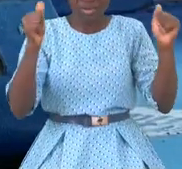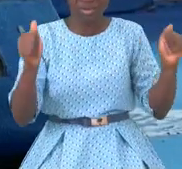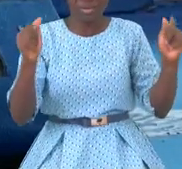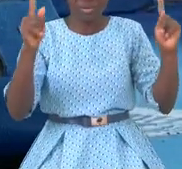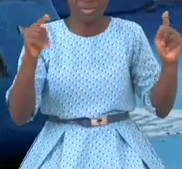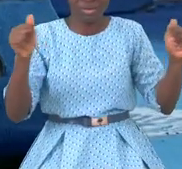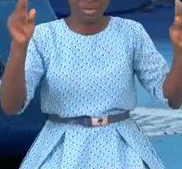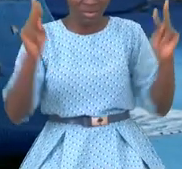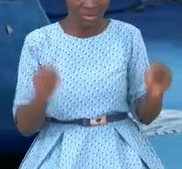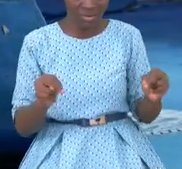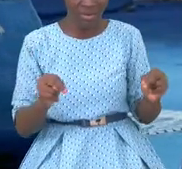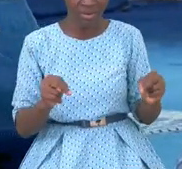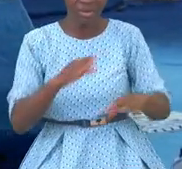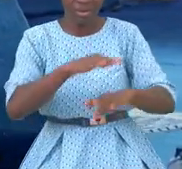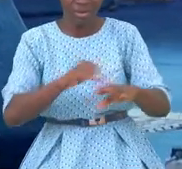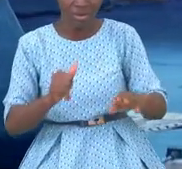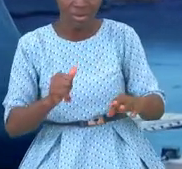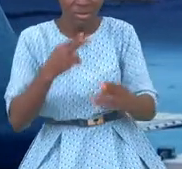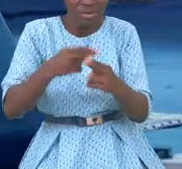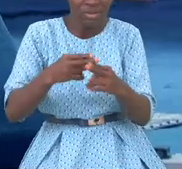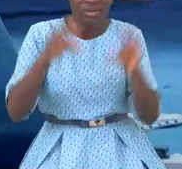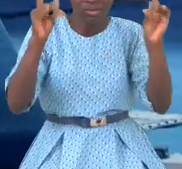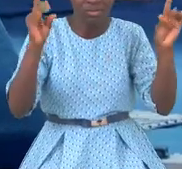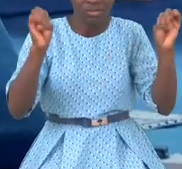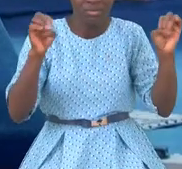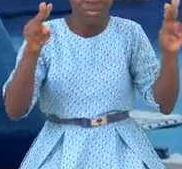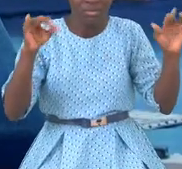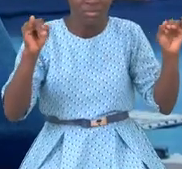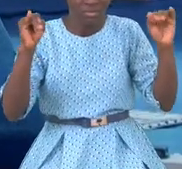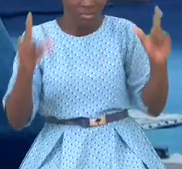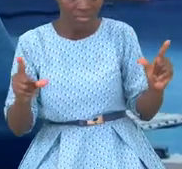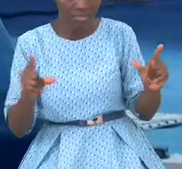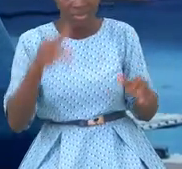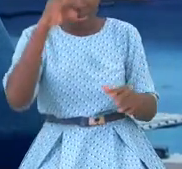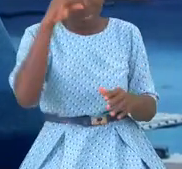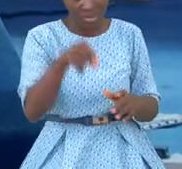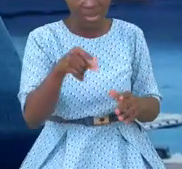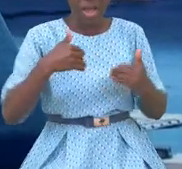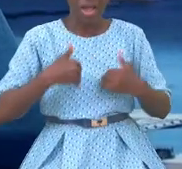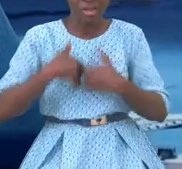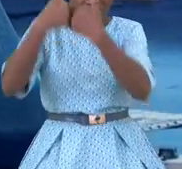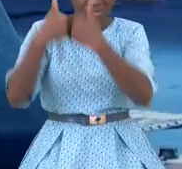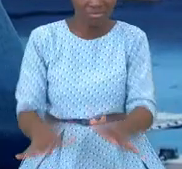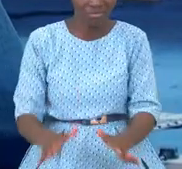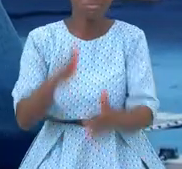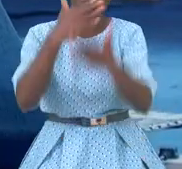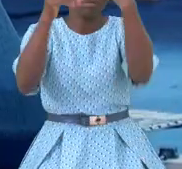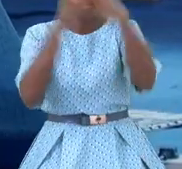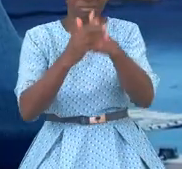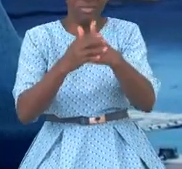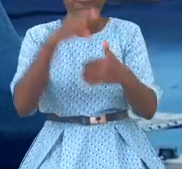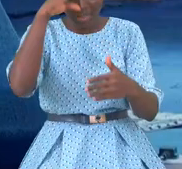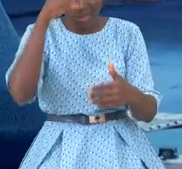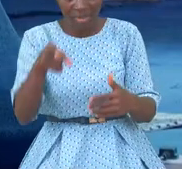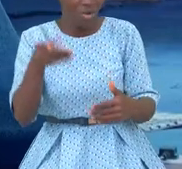the archangel Lucifer. Eventually he rebelled and he took one third